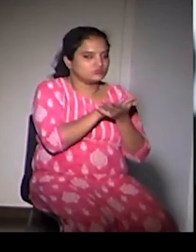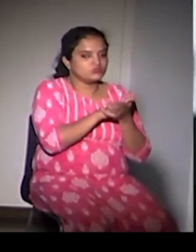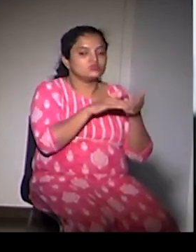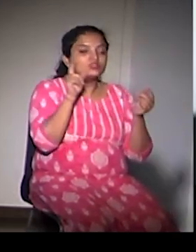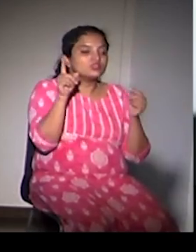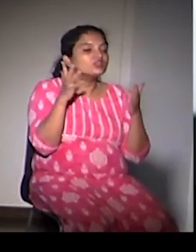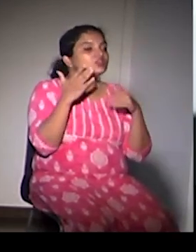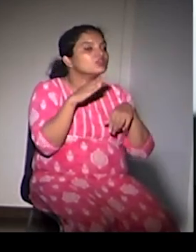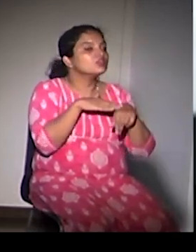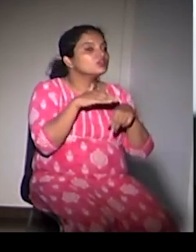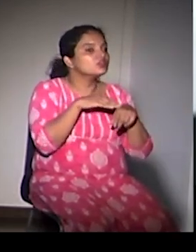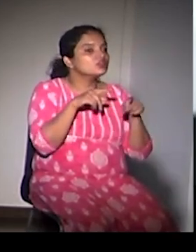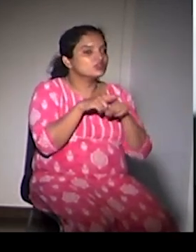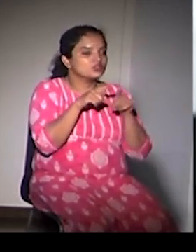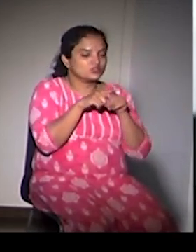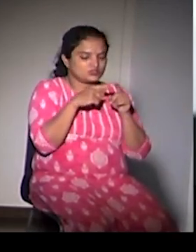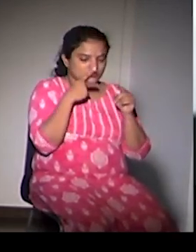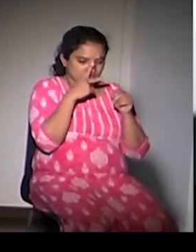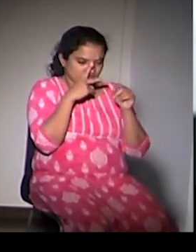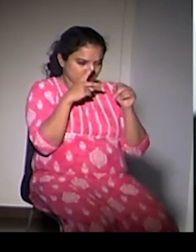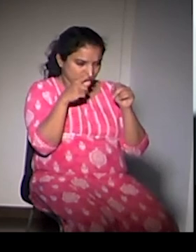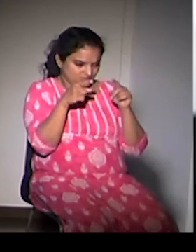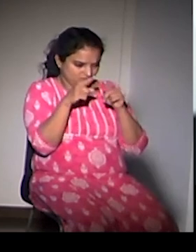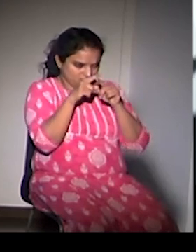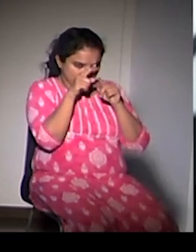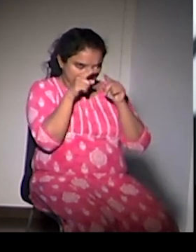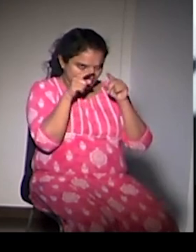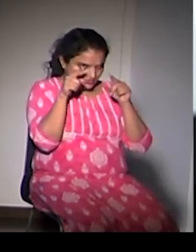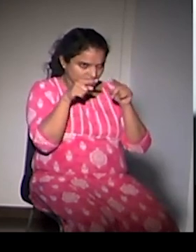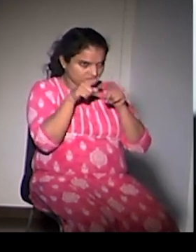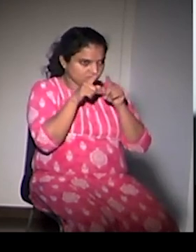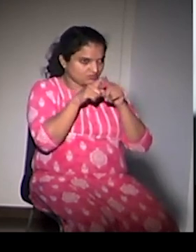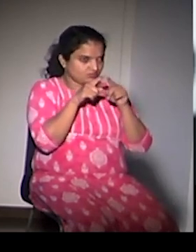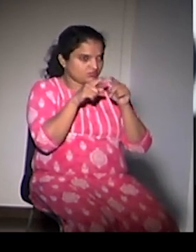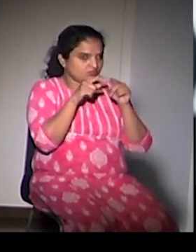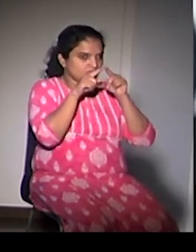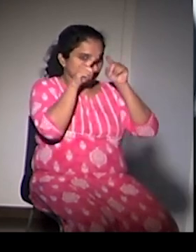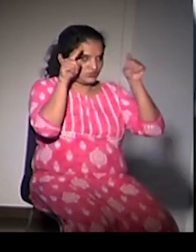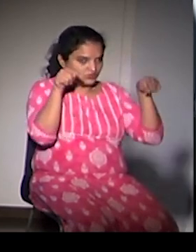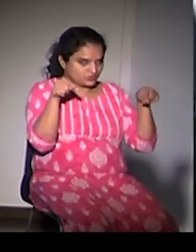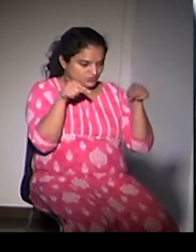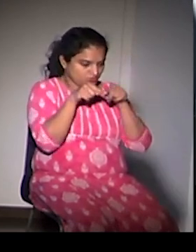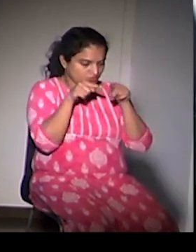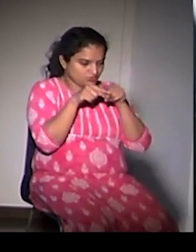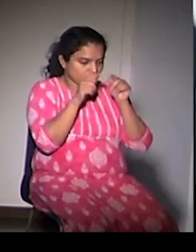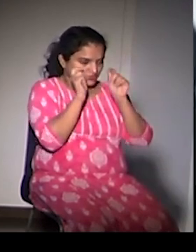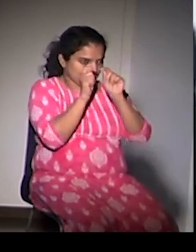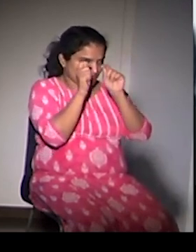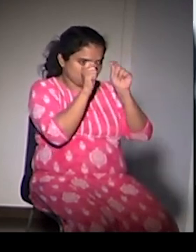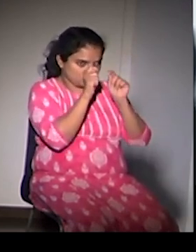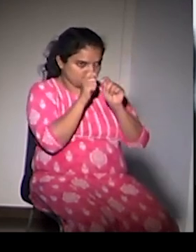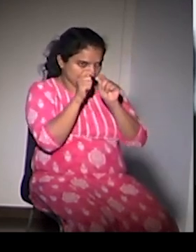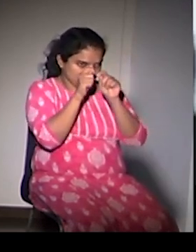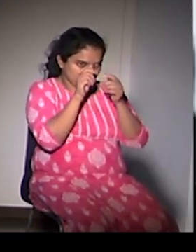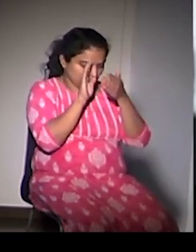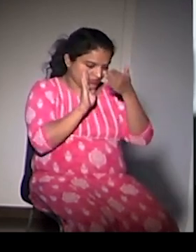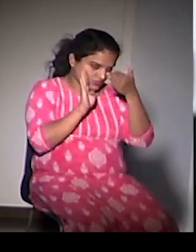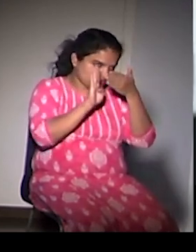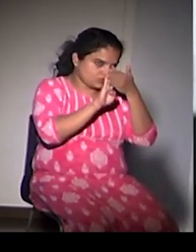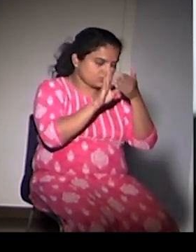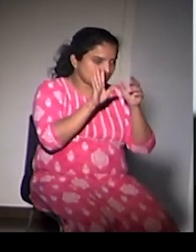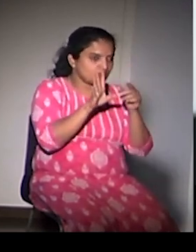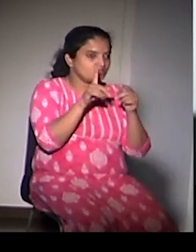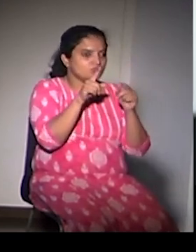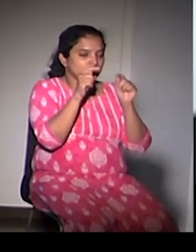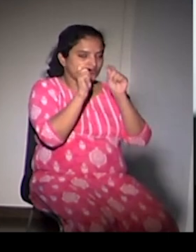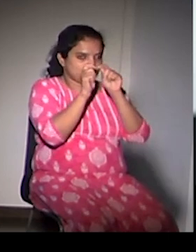It's called engraving, and it's where a square tile has been carved on the surface. The glaze has